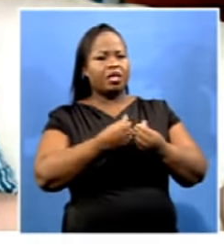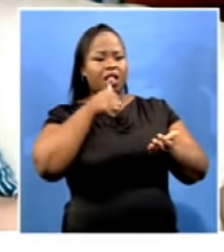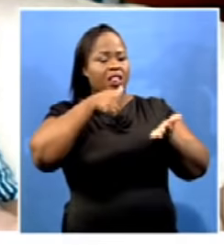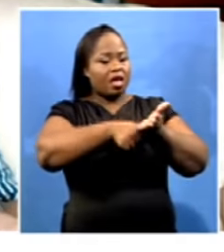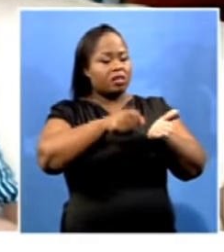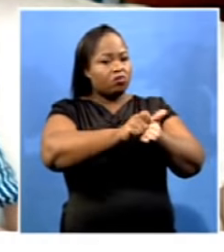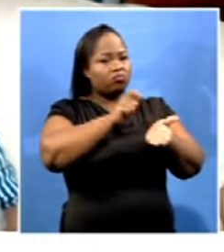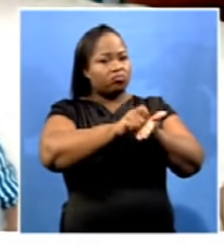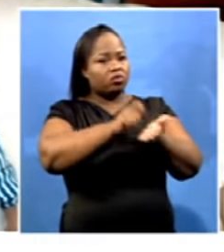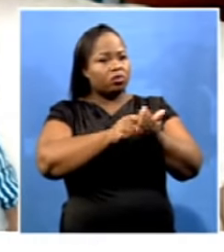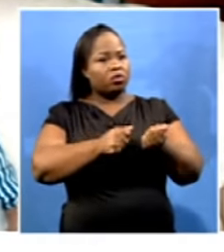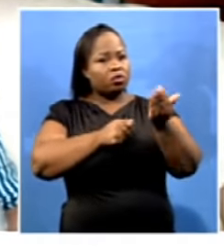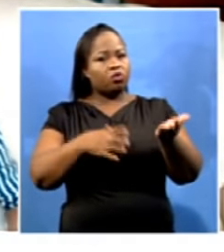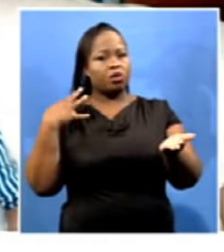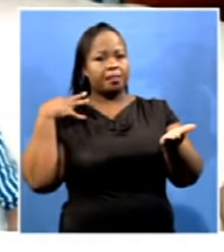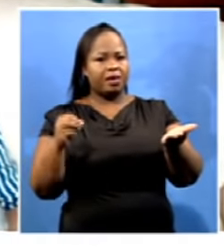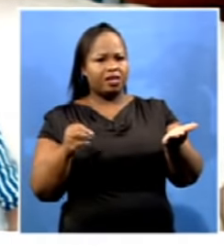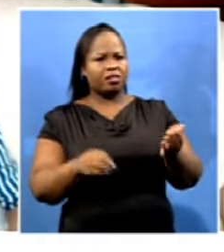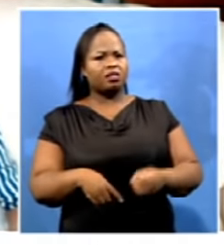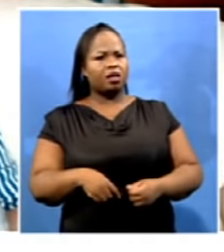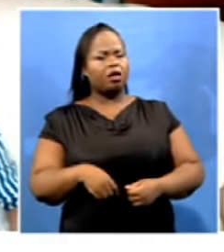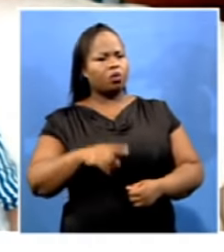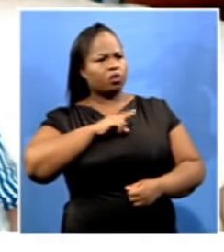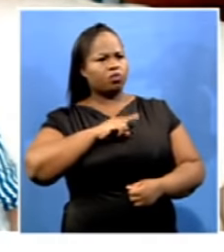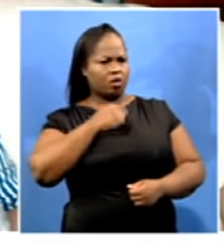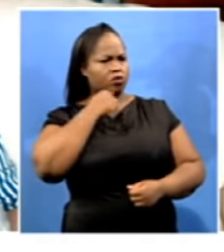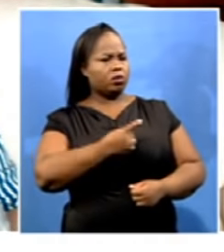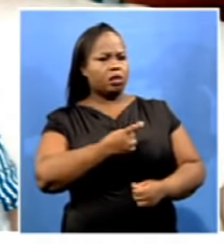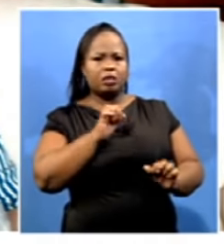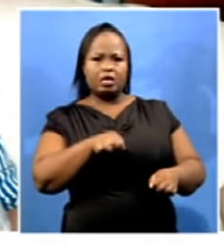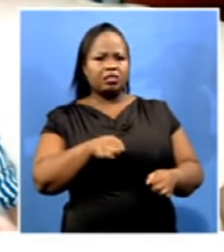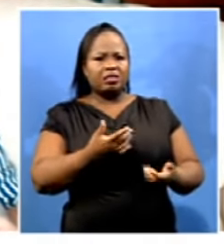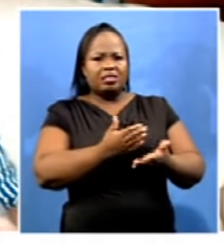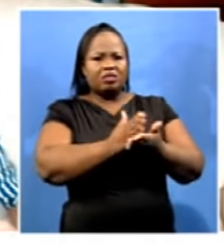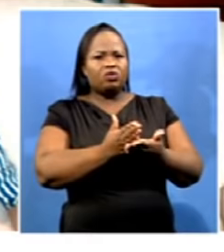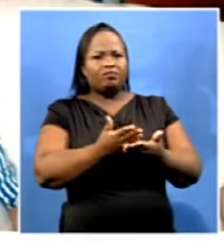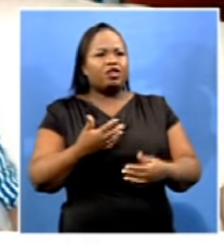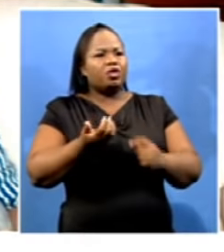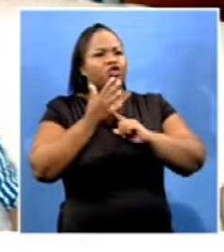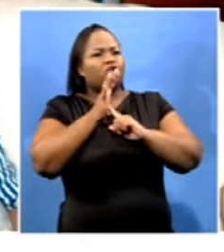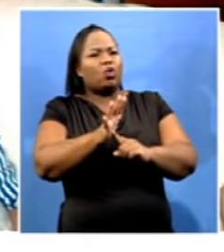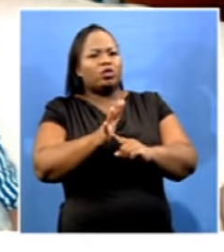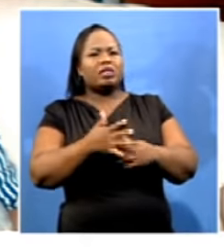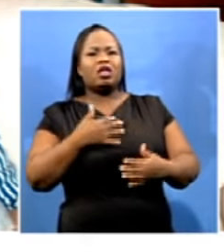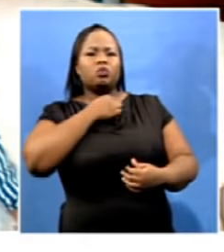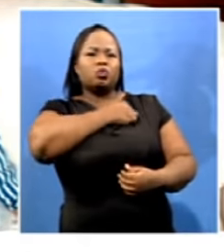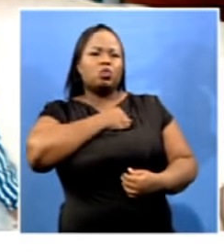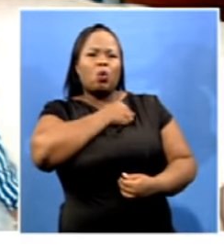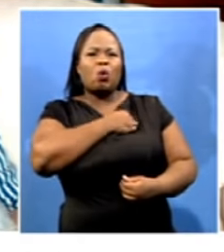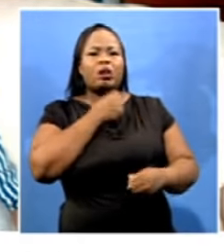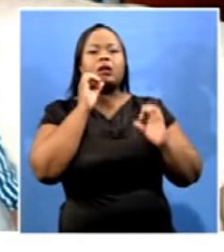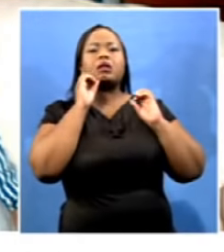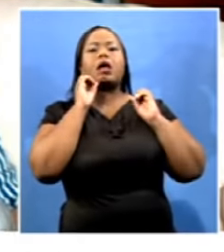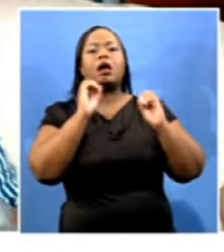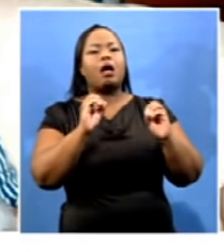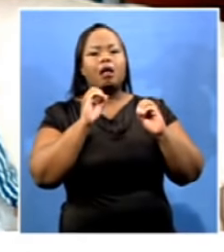that you wrote to the minister, that you spoke to the fact that there is no remorse, and I mean you've just said it now that he would, as